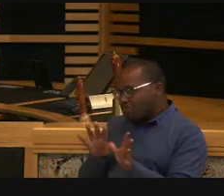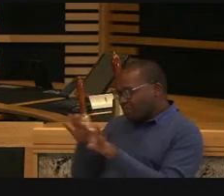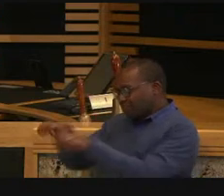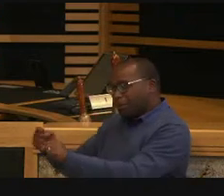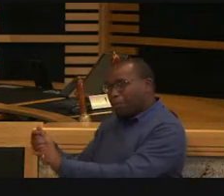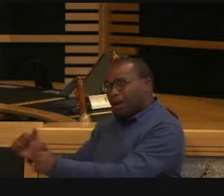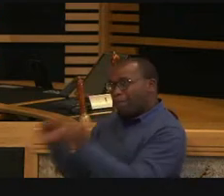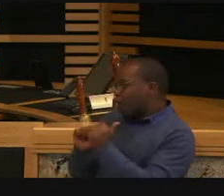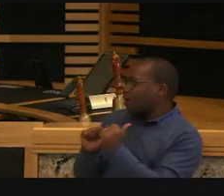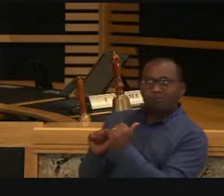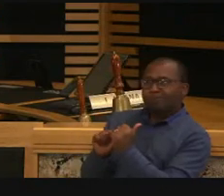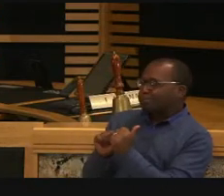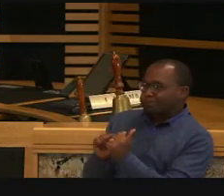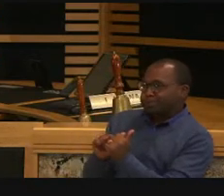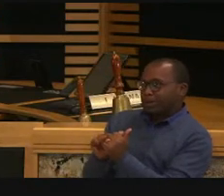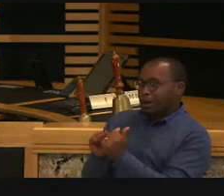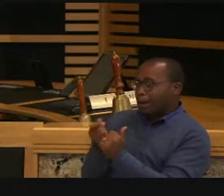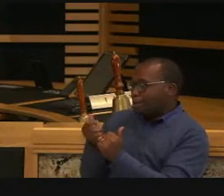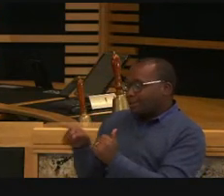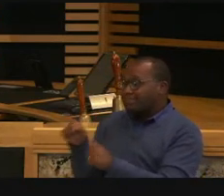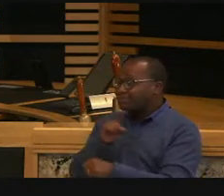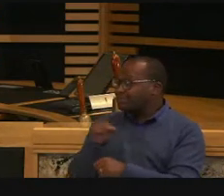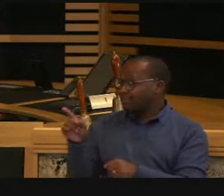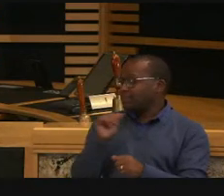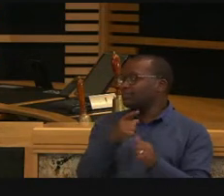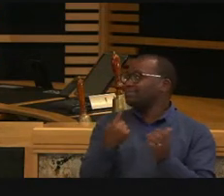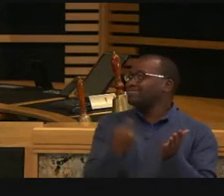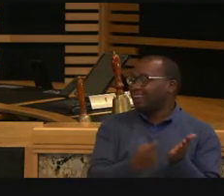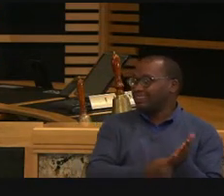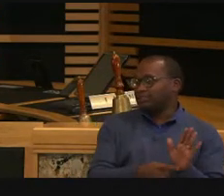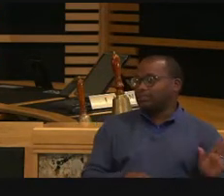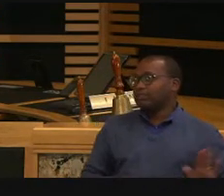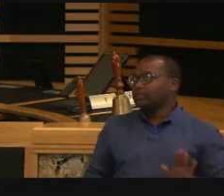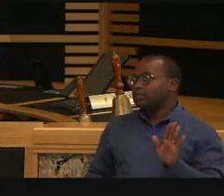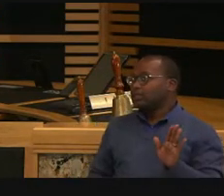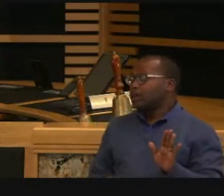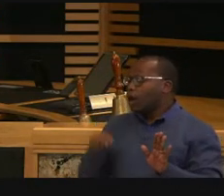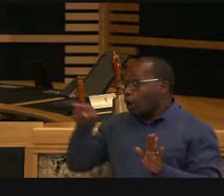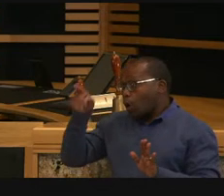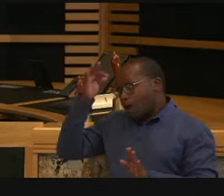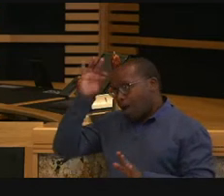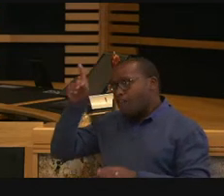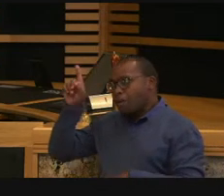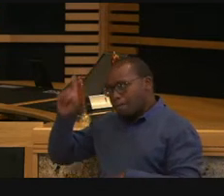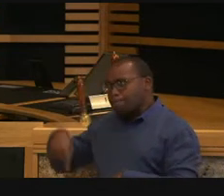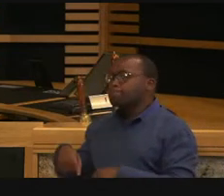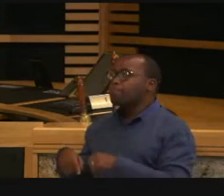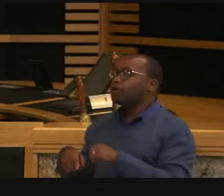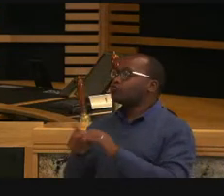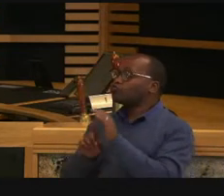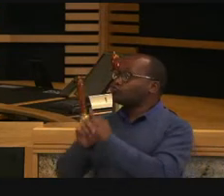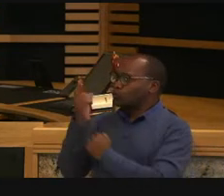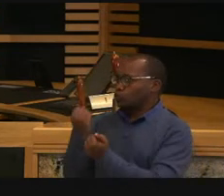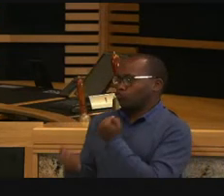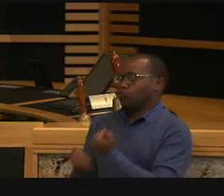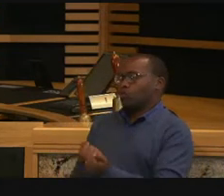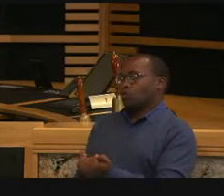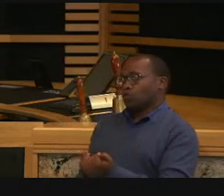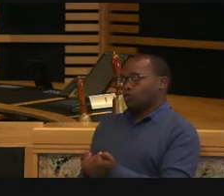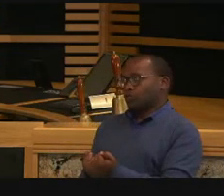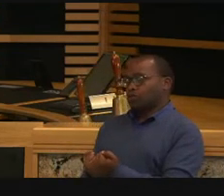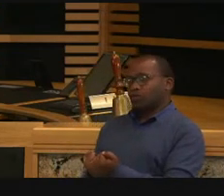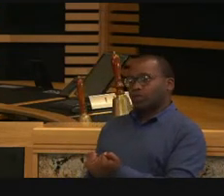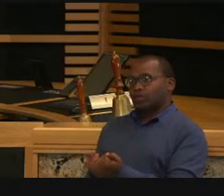embezzling taxpayers' money? You must be charged for gross negligence and wasteful expenditure. We do not